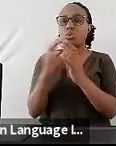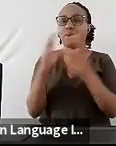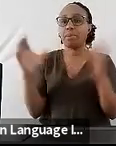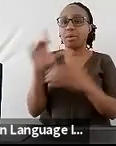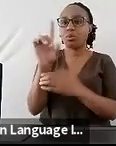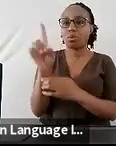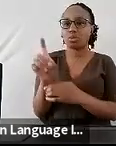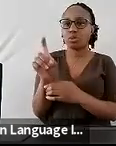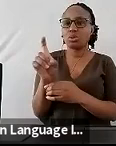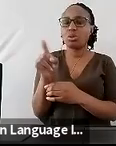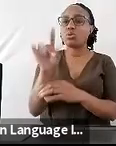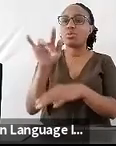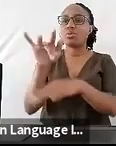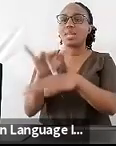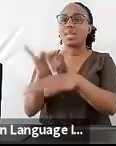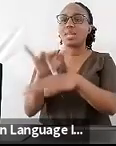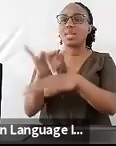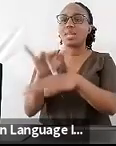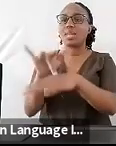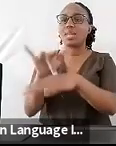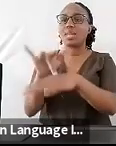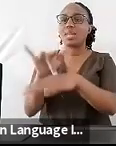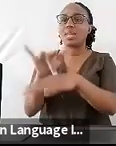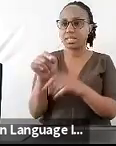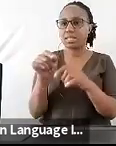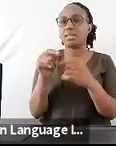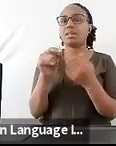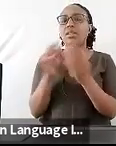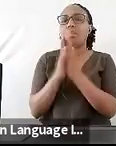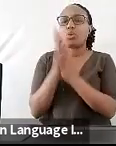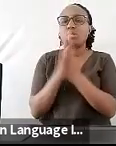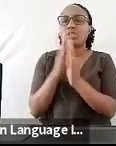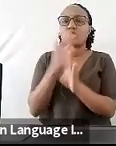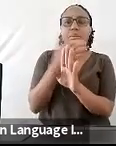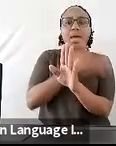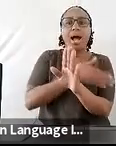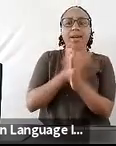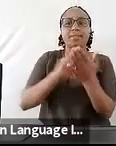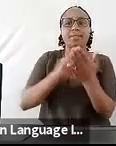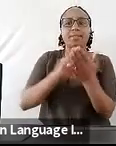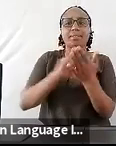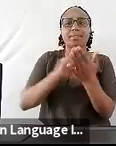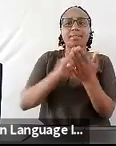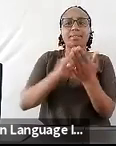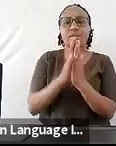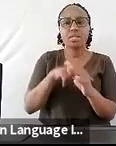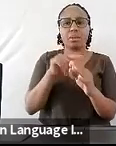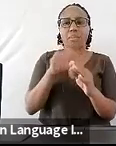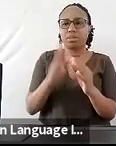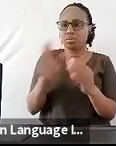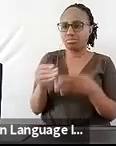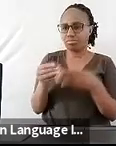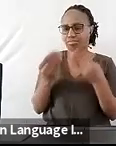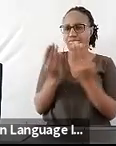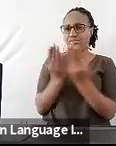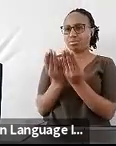question on the motivation behind writing this book. Because when someone picks up the book, they might think Traveling While Black, oh, maybe this is, she'll tell us all the